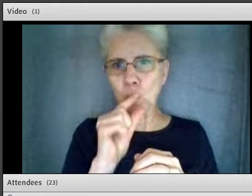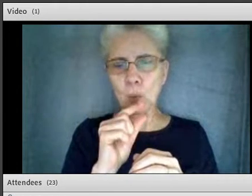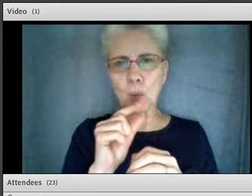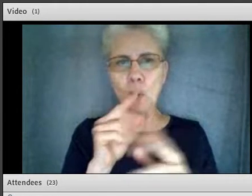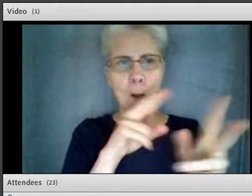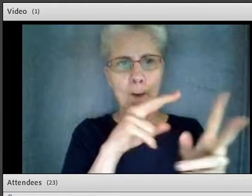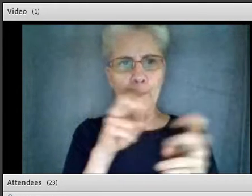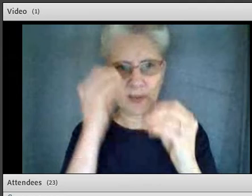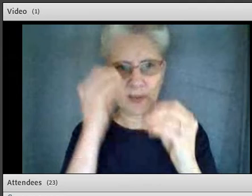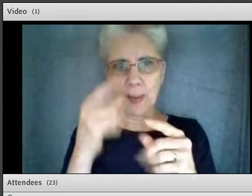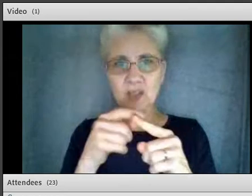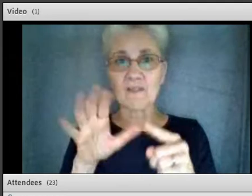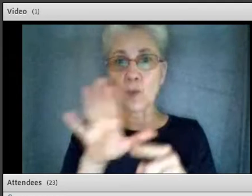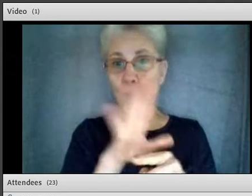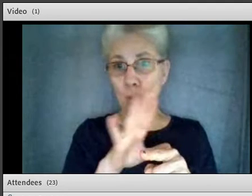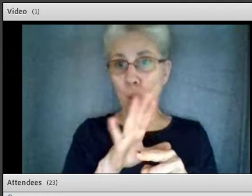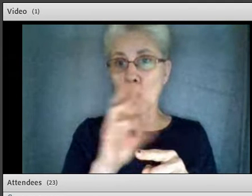website.